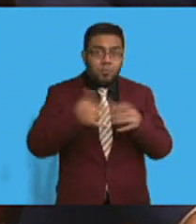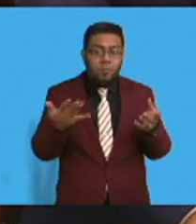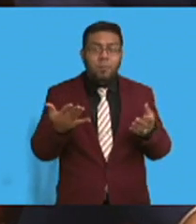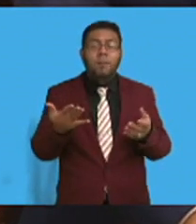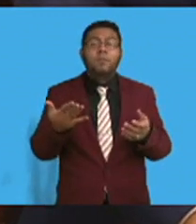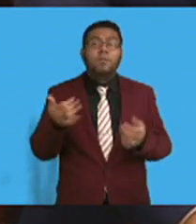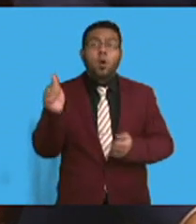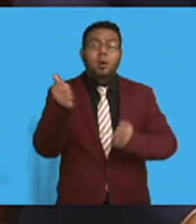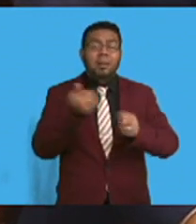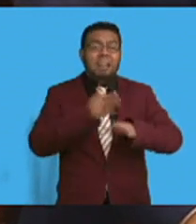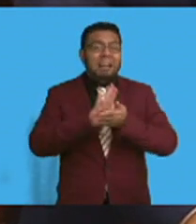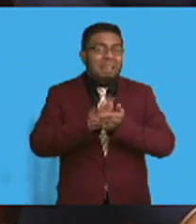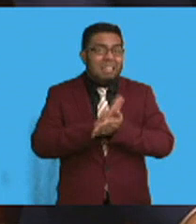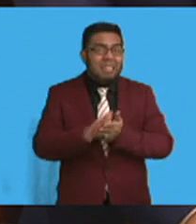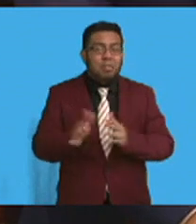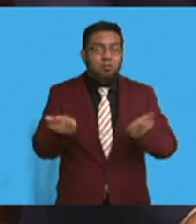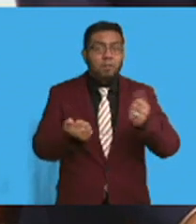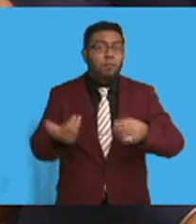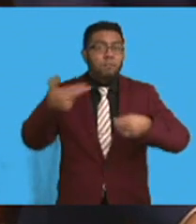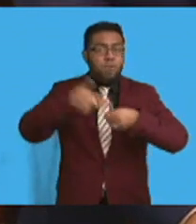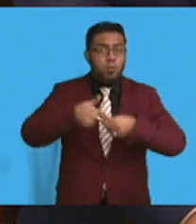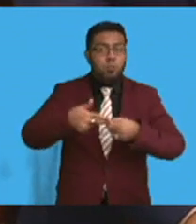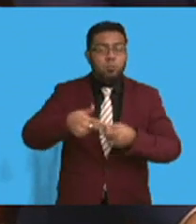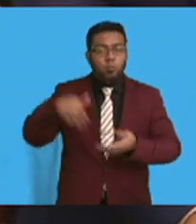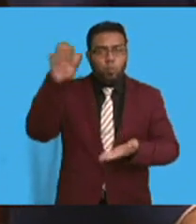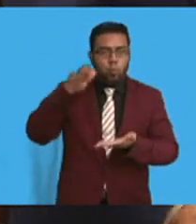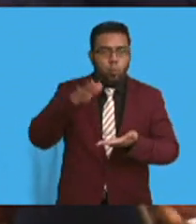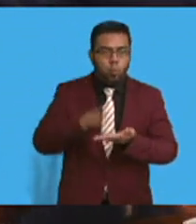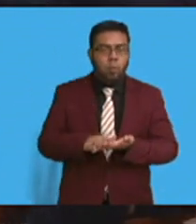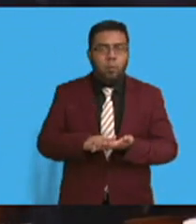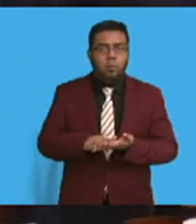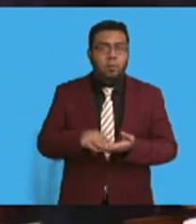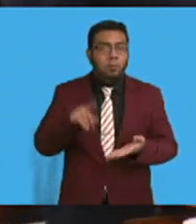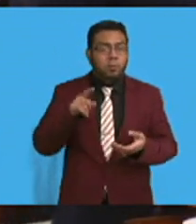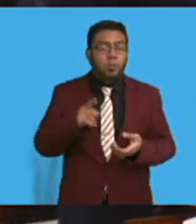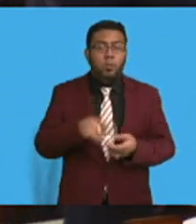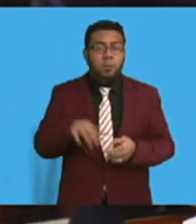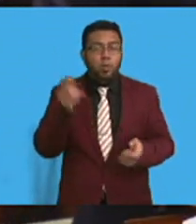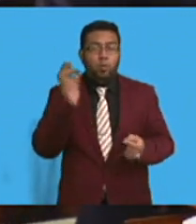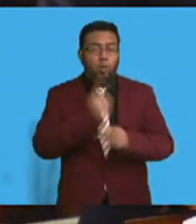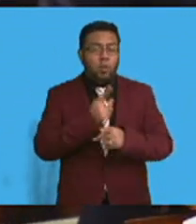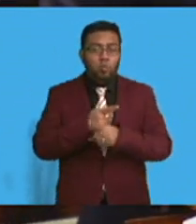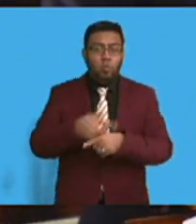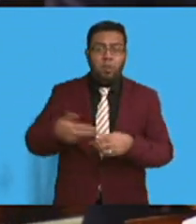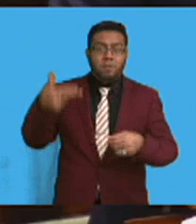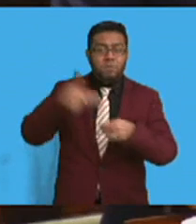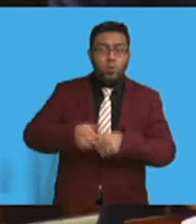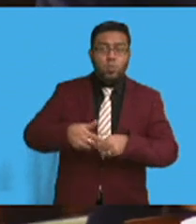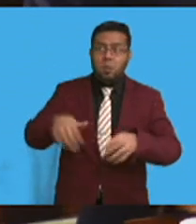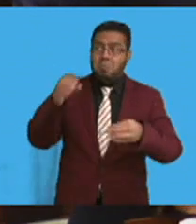for vehicles, and lower the fuel bill for drivers on the road in Fiji. We've been speaking with fuel companies on this transition during our